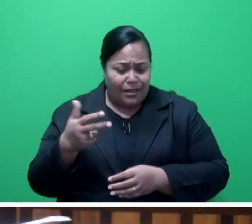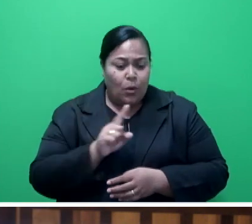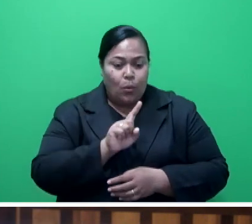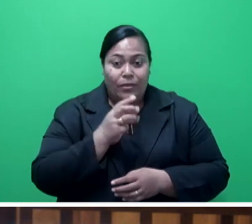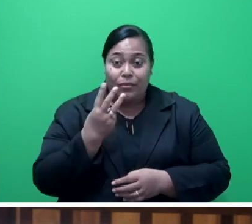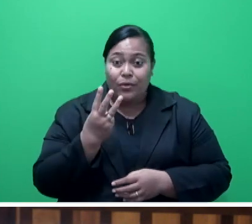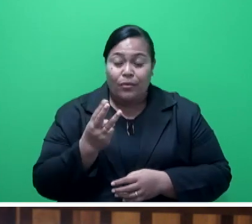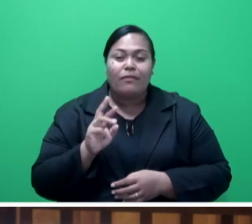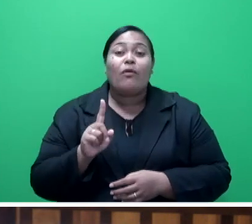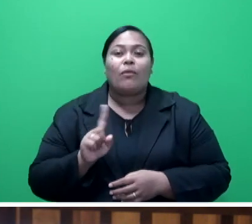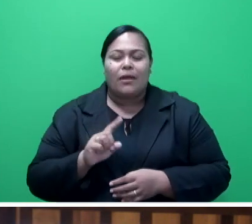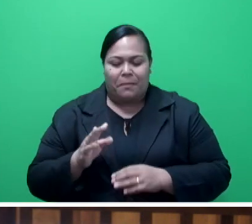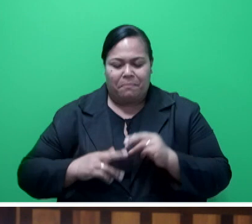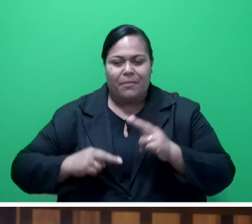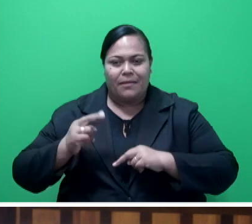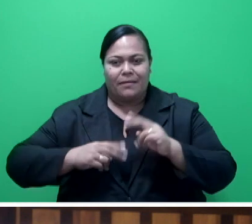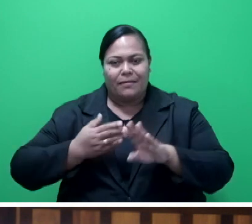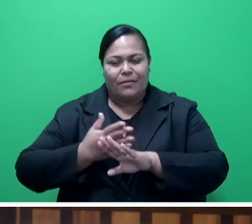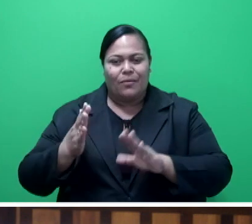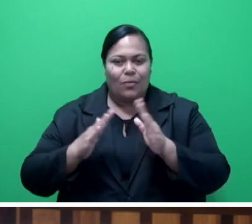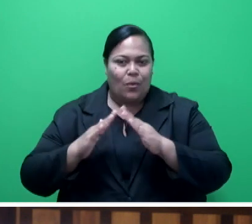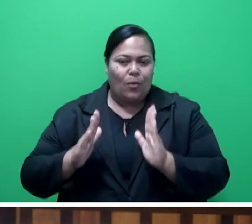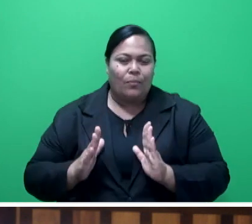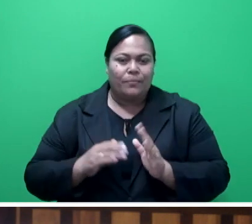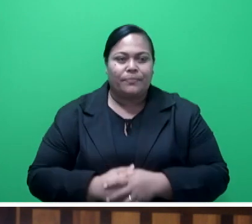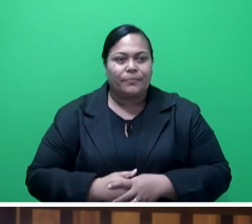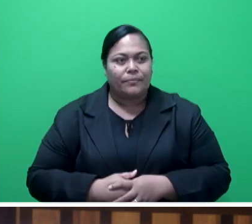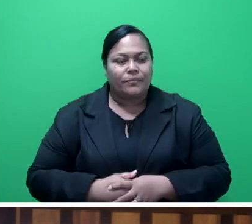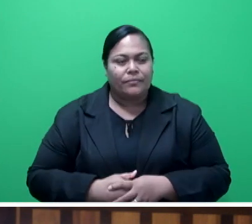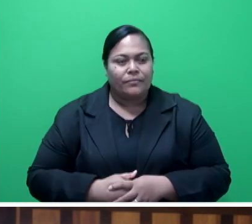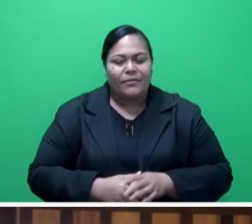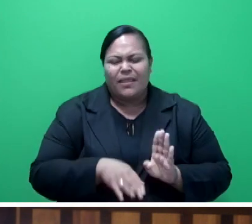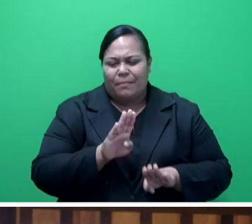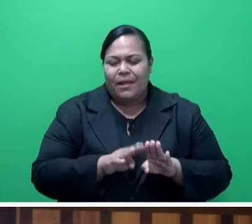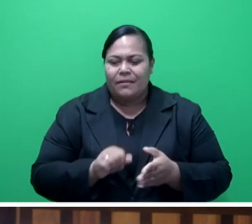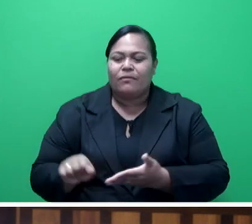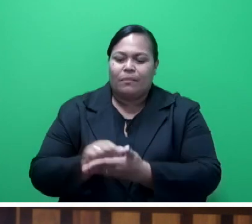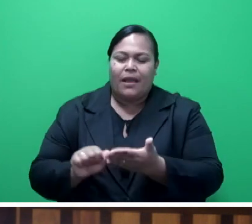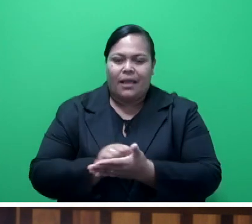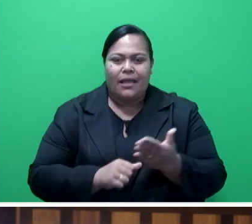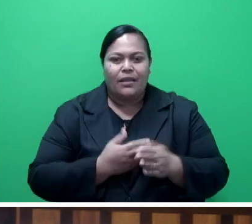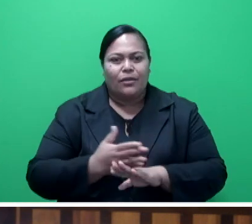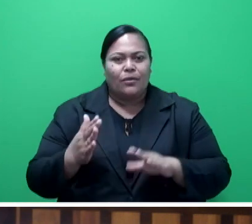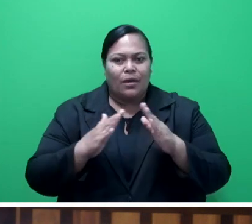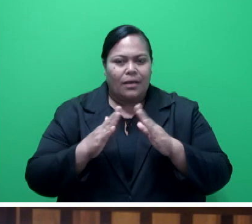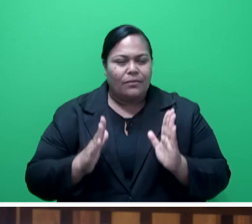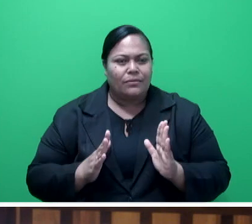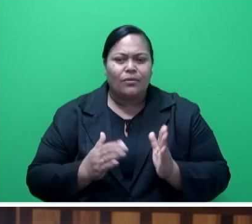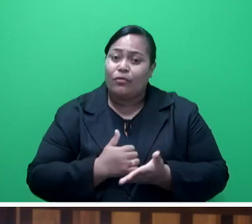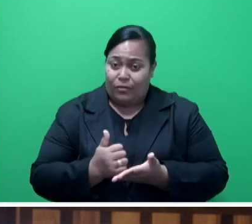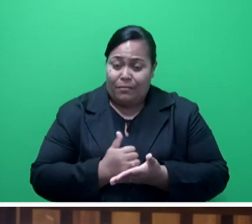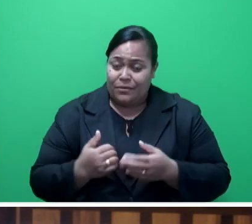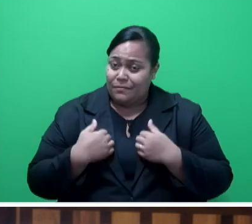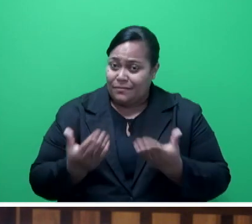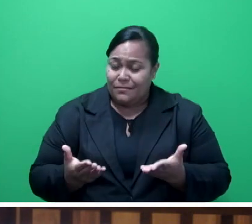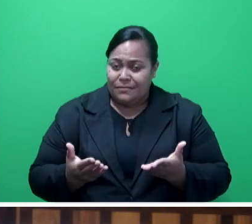for construction, and the balance 65 for purchase of homes, sir. So there are the figures on that, sir. Thank you. Oh, Mr. Speaker, sir,